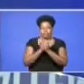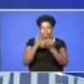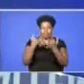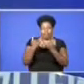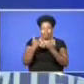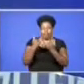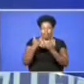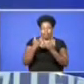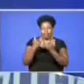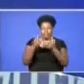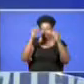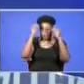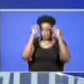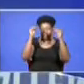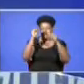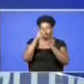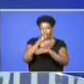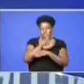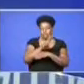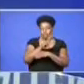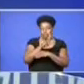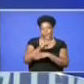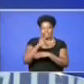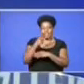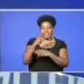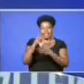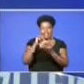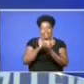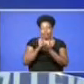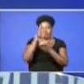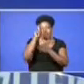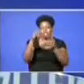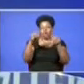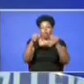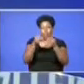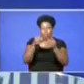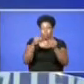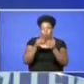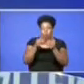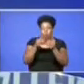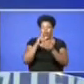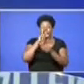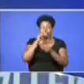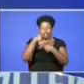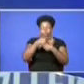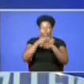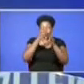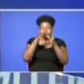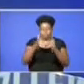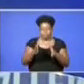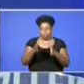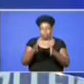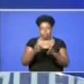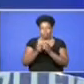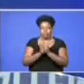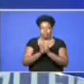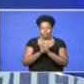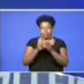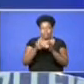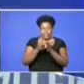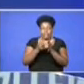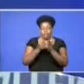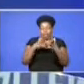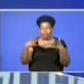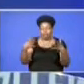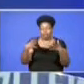of the Bahamas, Justin Taylor, says the Bahamas needs more poultry producers to meet local demand. He says poultry farming requires intense